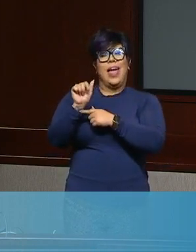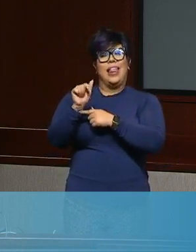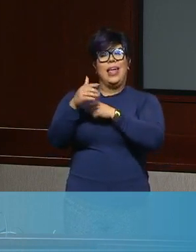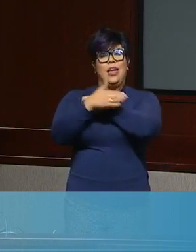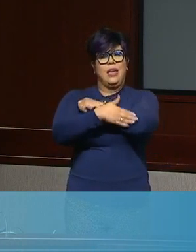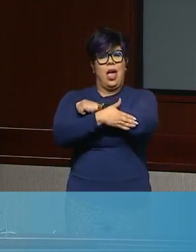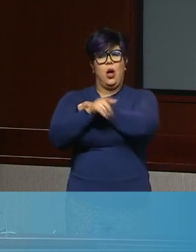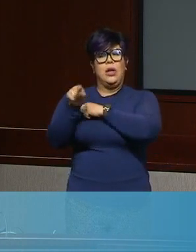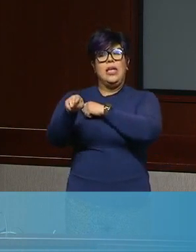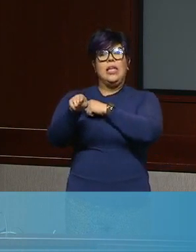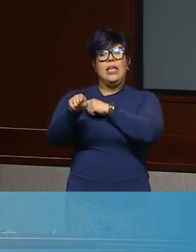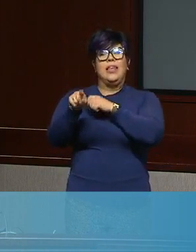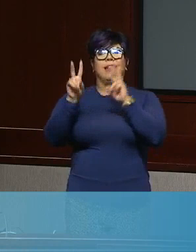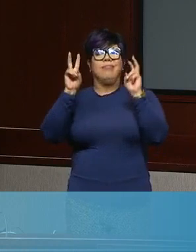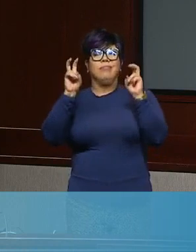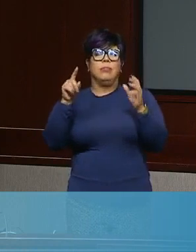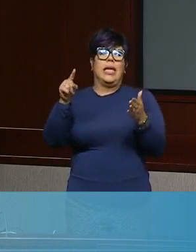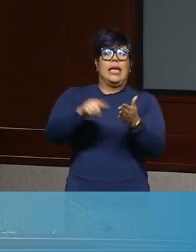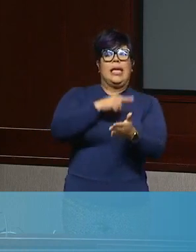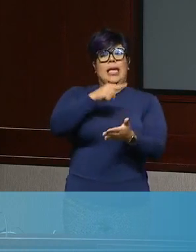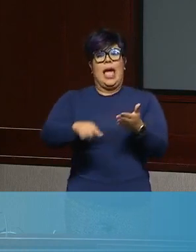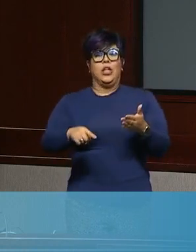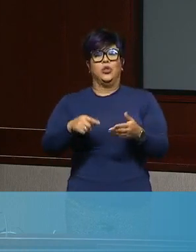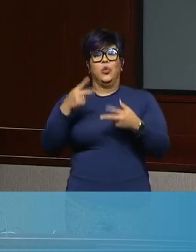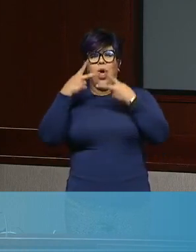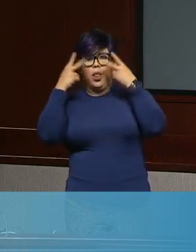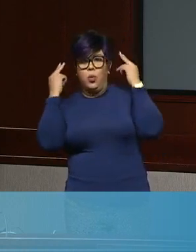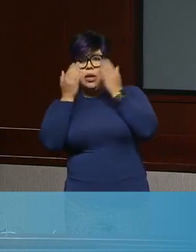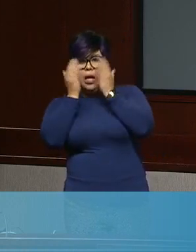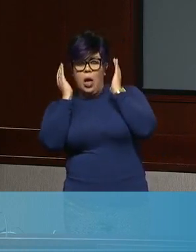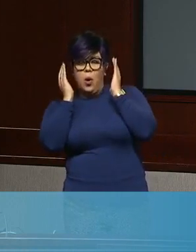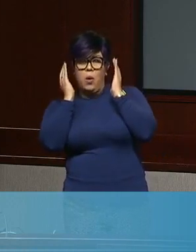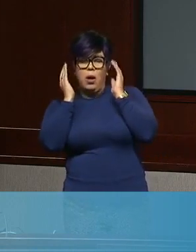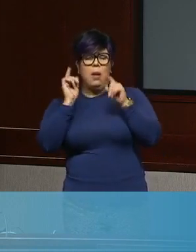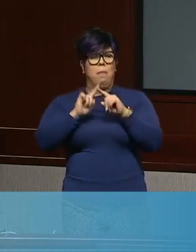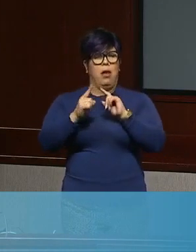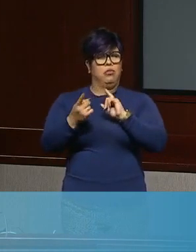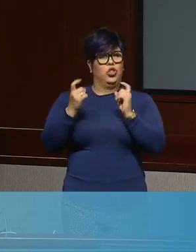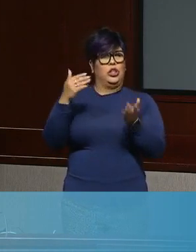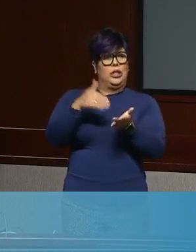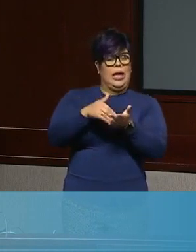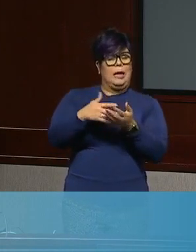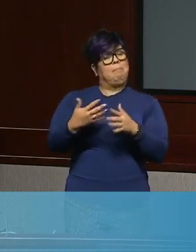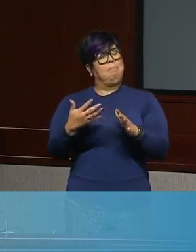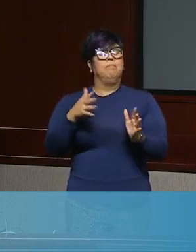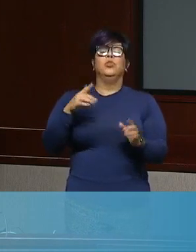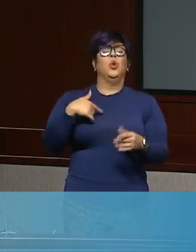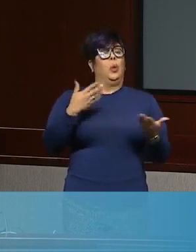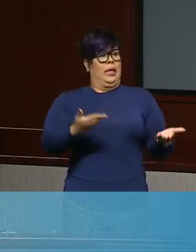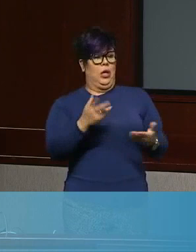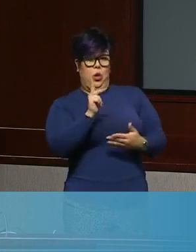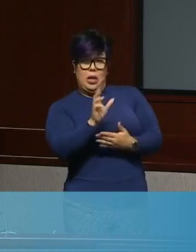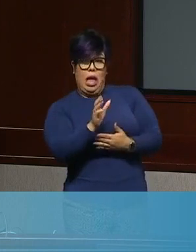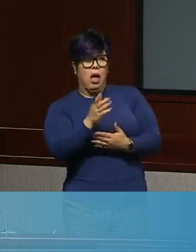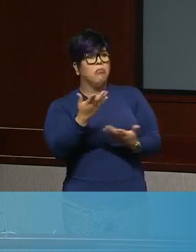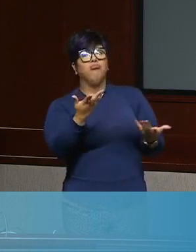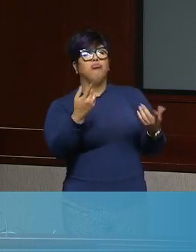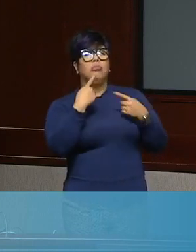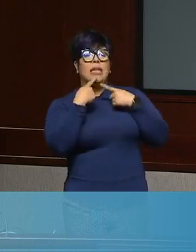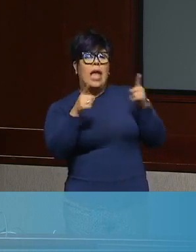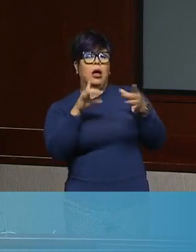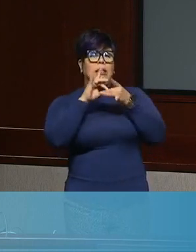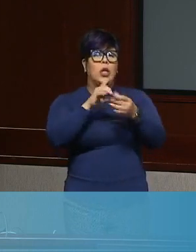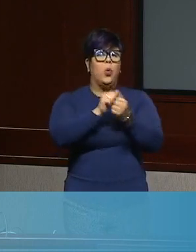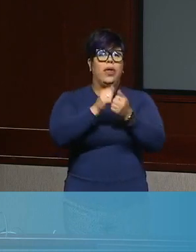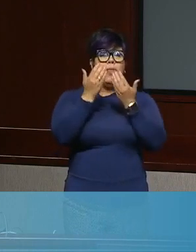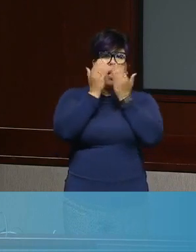of cancel Halloween and then go back on that. I guess just for Kern County, is there any plan of action when it comes to Halloween, or any advice or